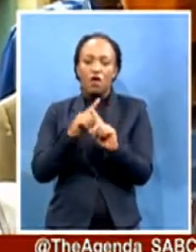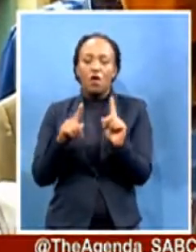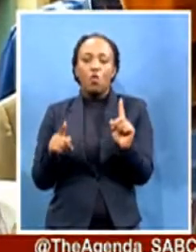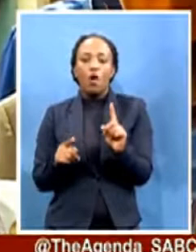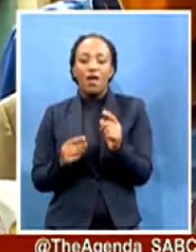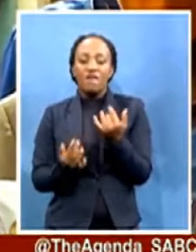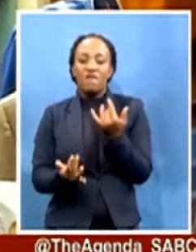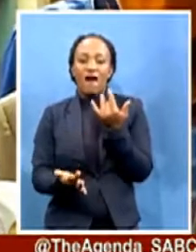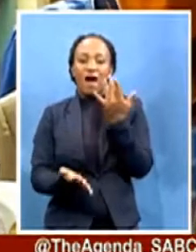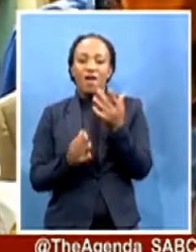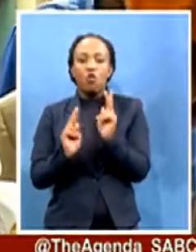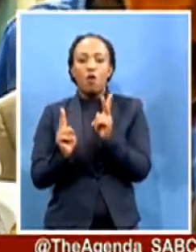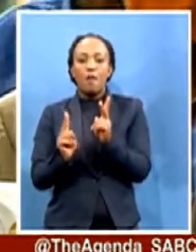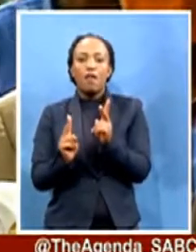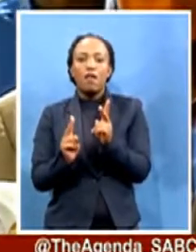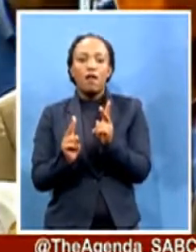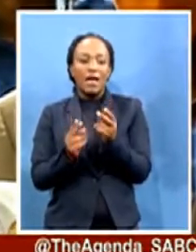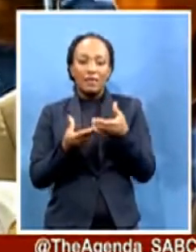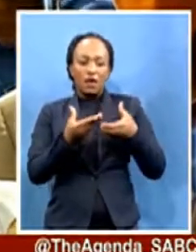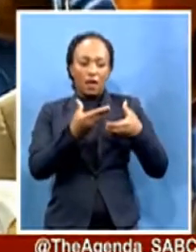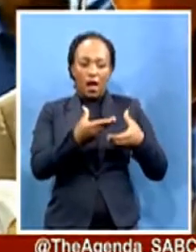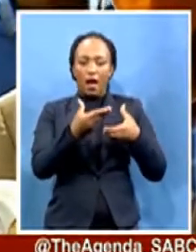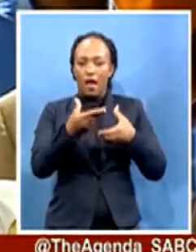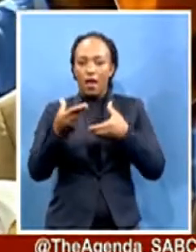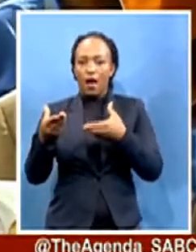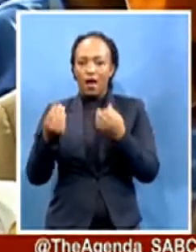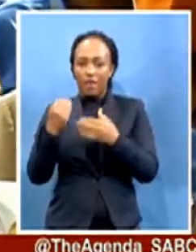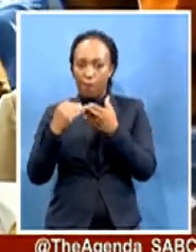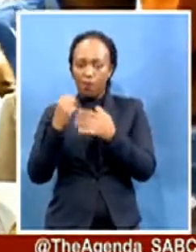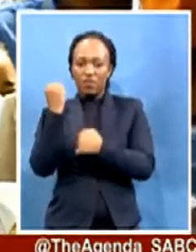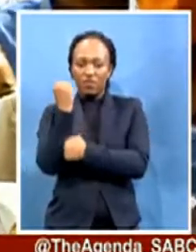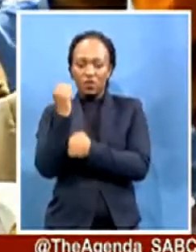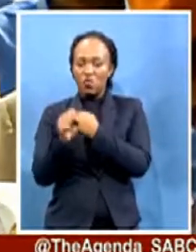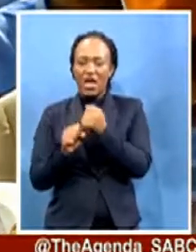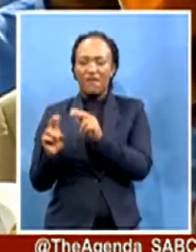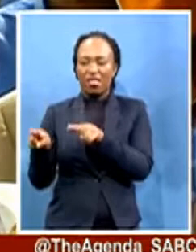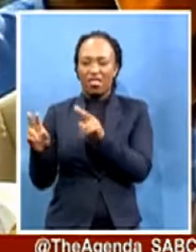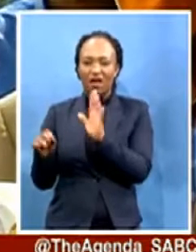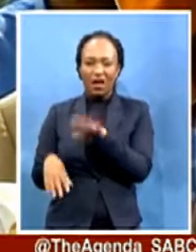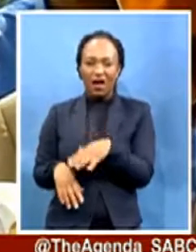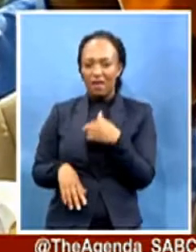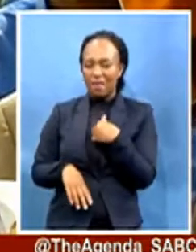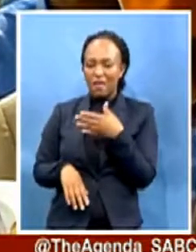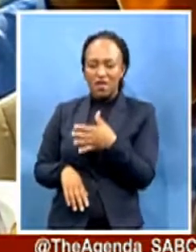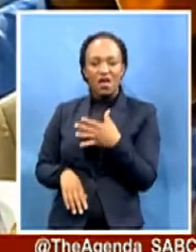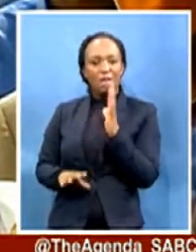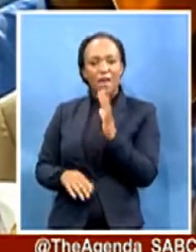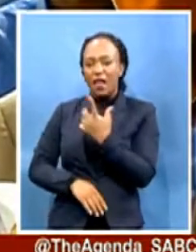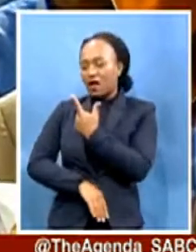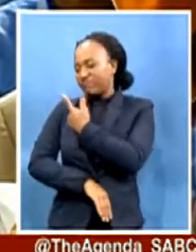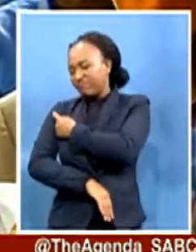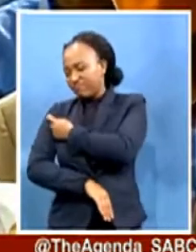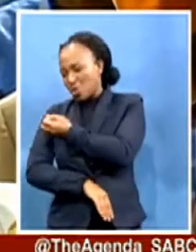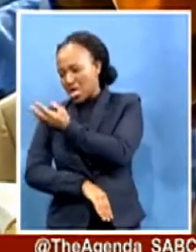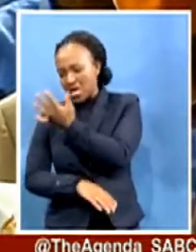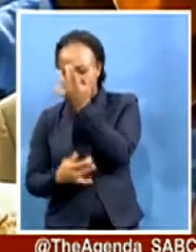hydrants. Now, never underestimate that and think that I'm here just to give injections and pills. You have to understand that